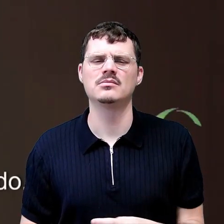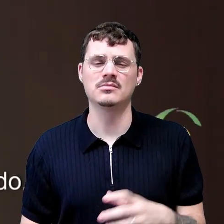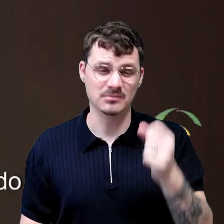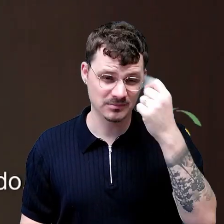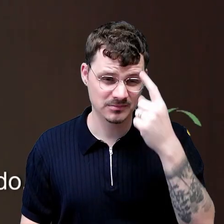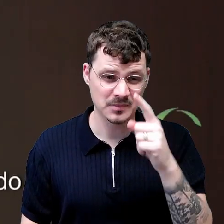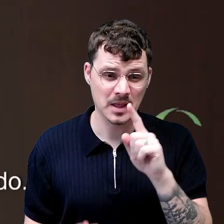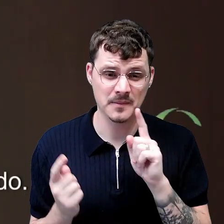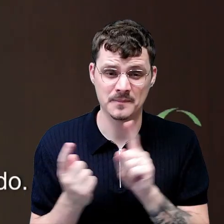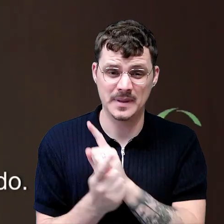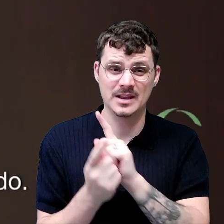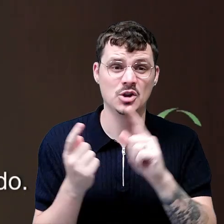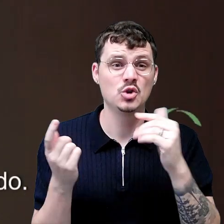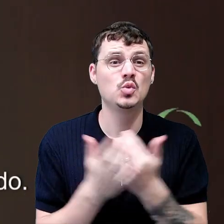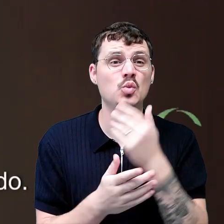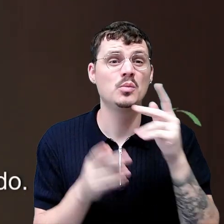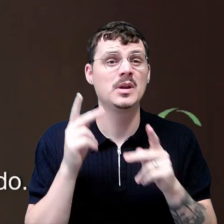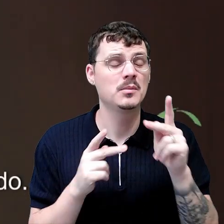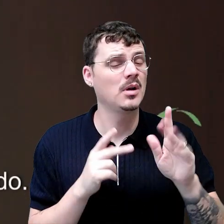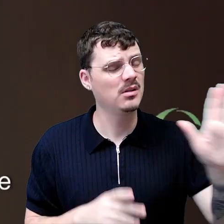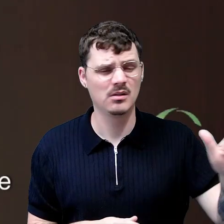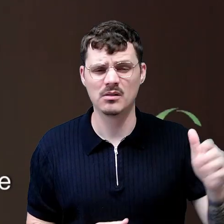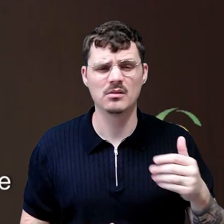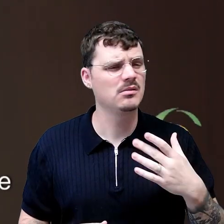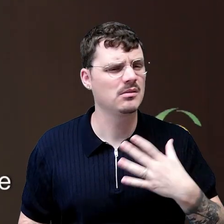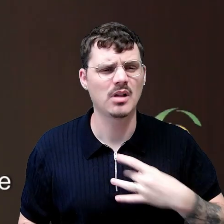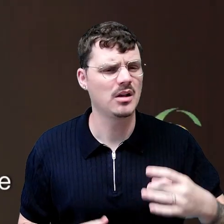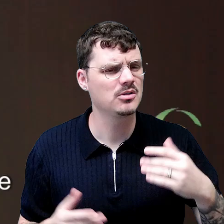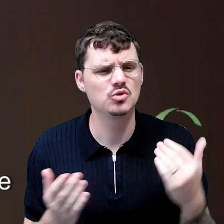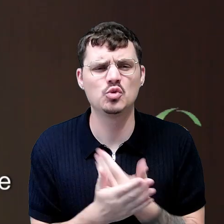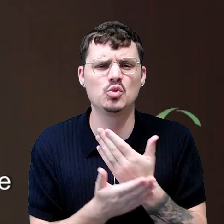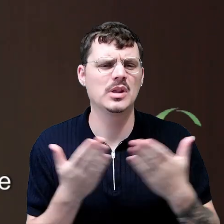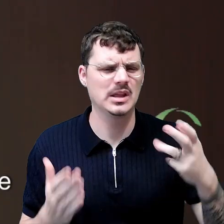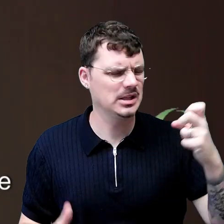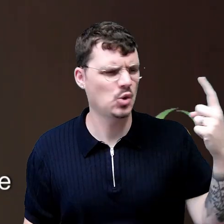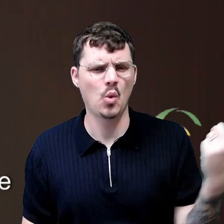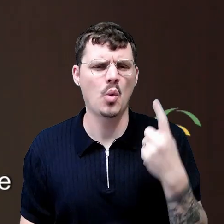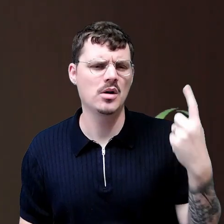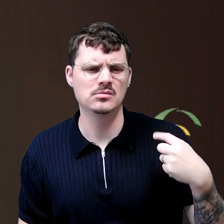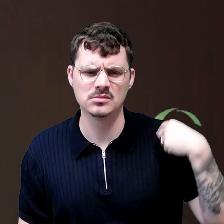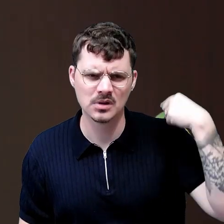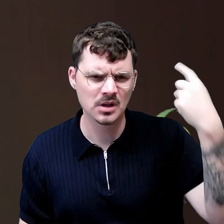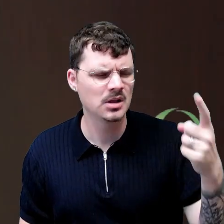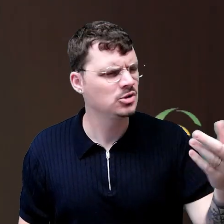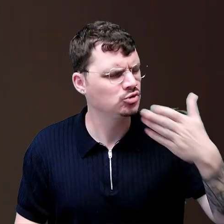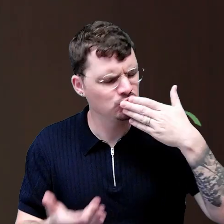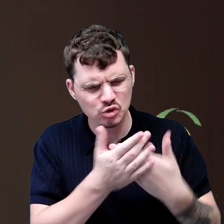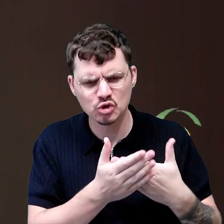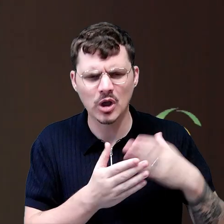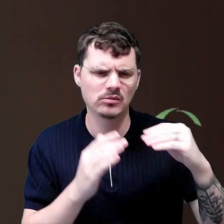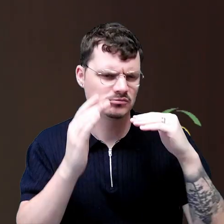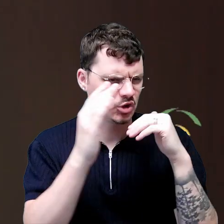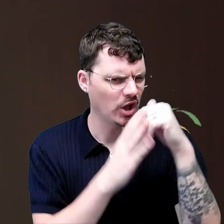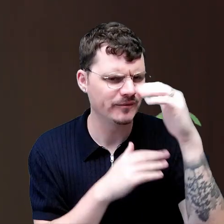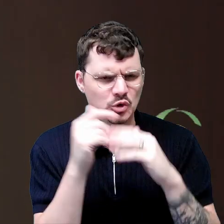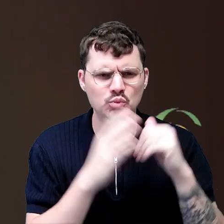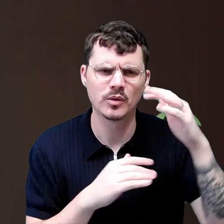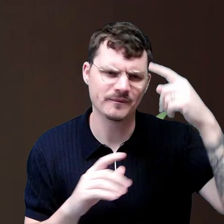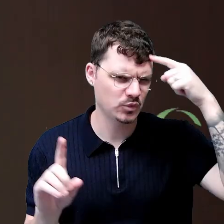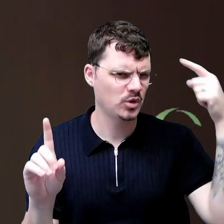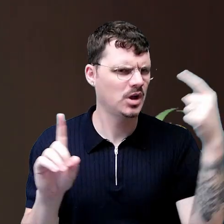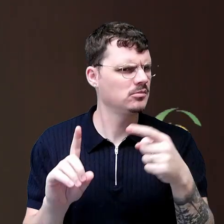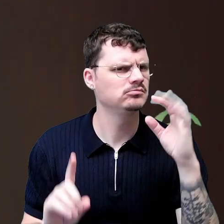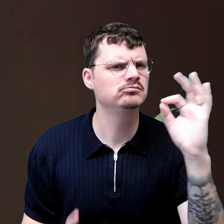Meeting new people is his favorite thing to do. He's always like that, and he's always done it really well, and it's really comfortable for